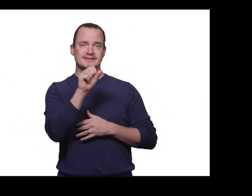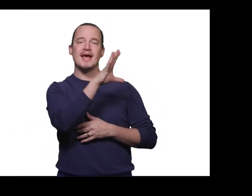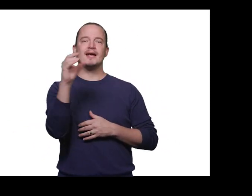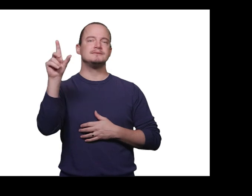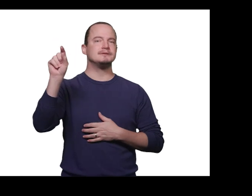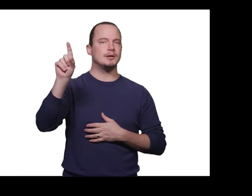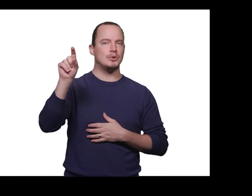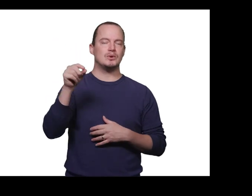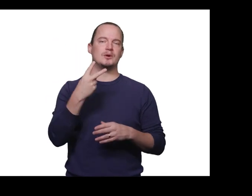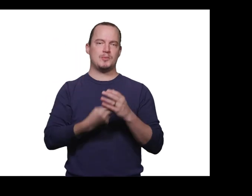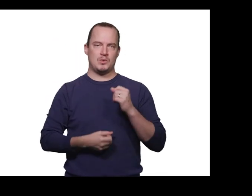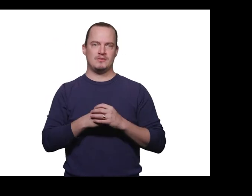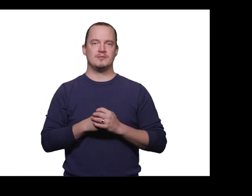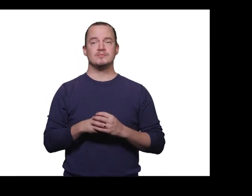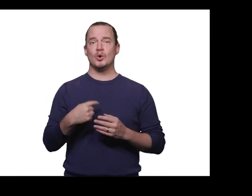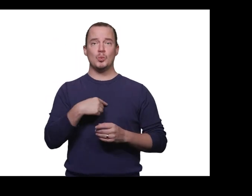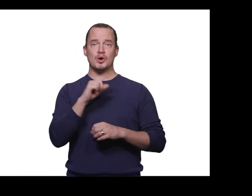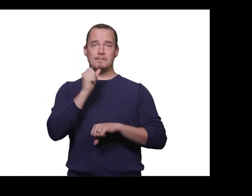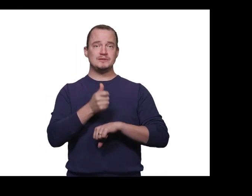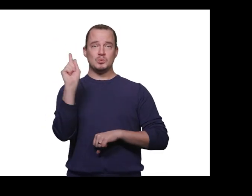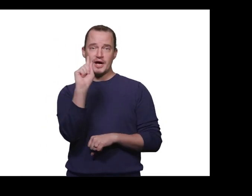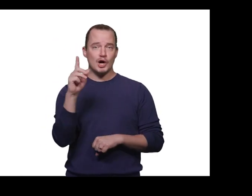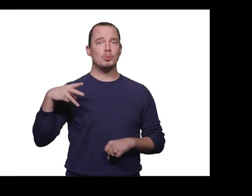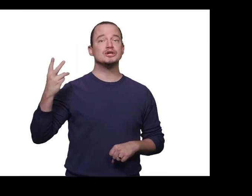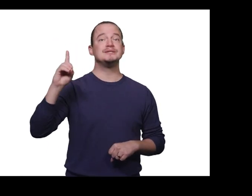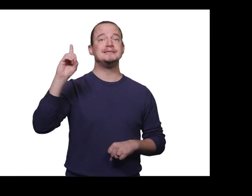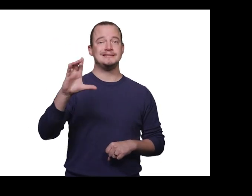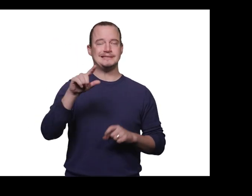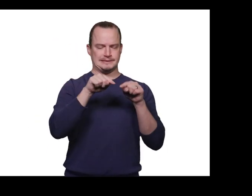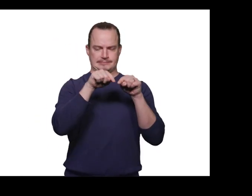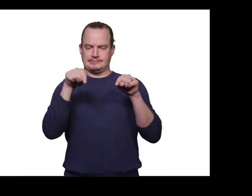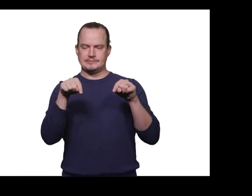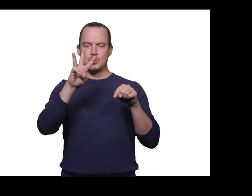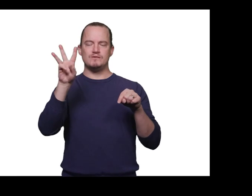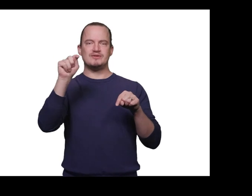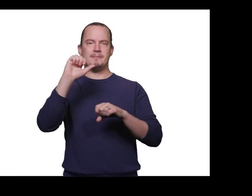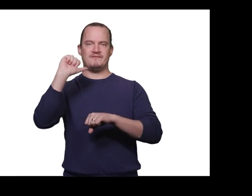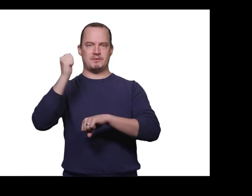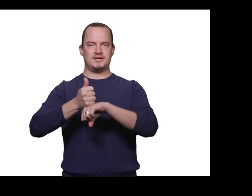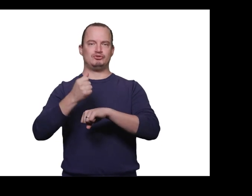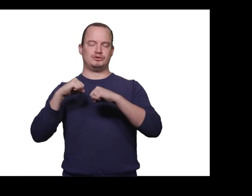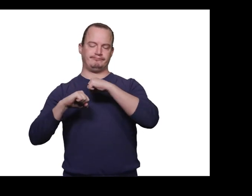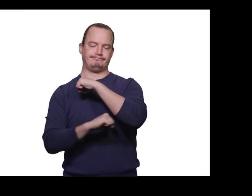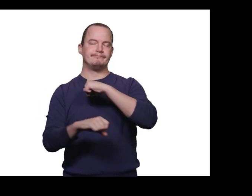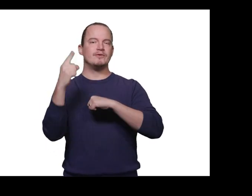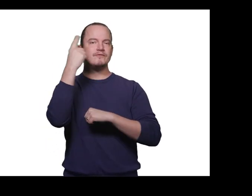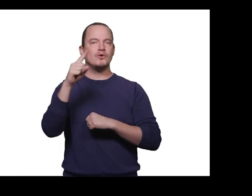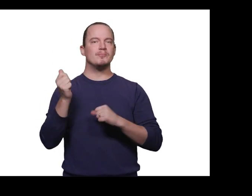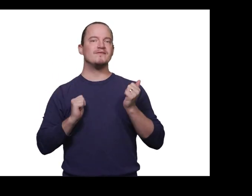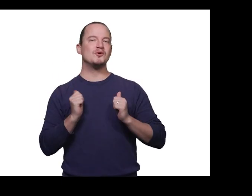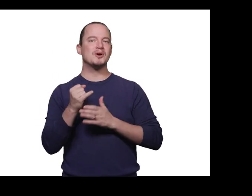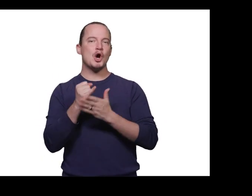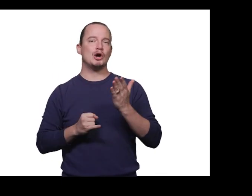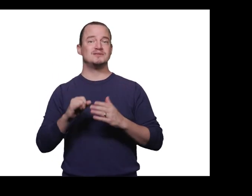Singapore. We're based just outside Washington, D.C. at Wolf Trap Foundation for the Performing Arts, which is